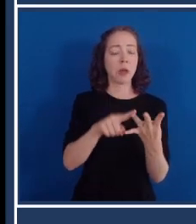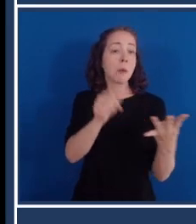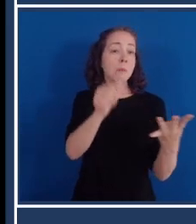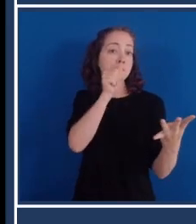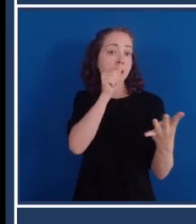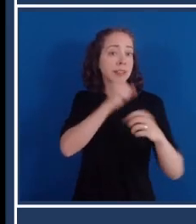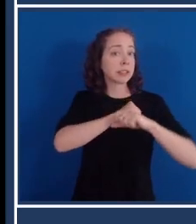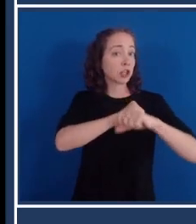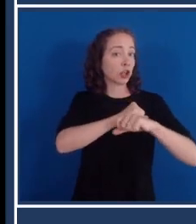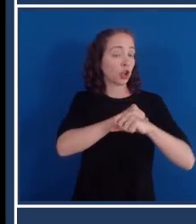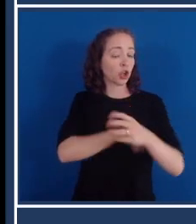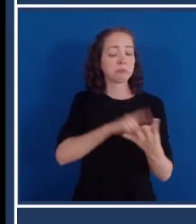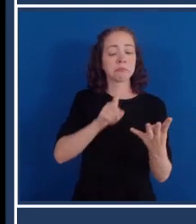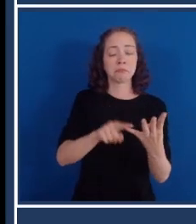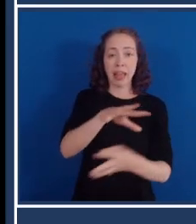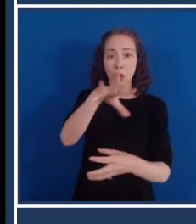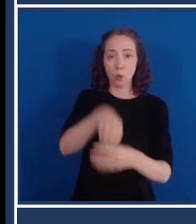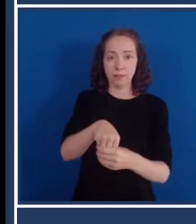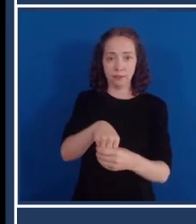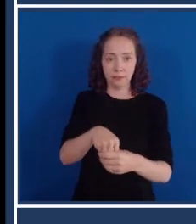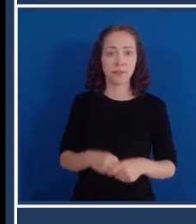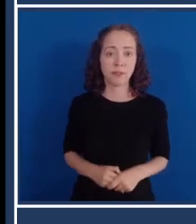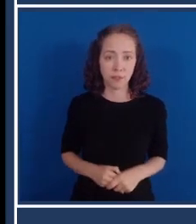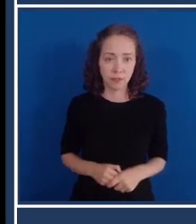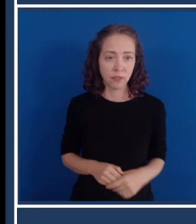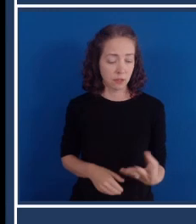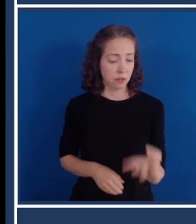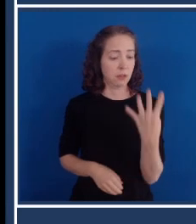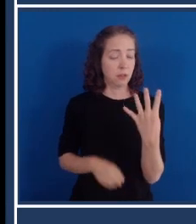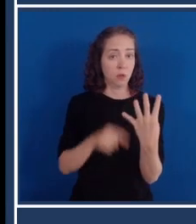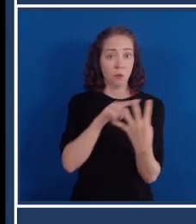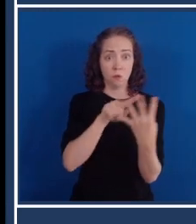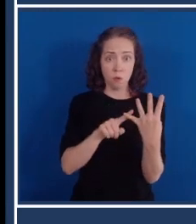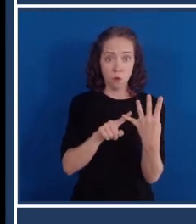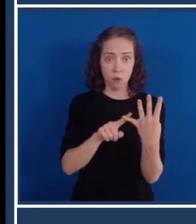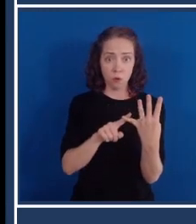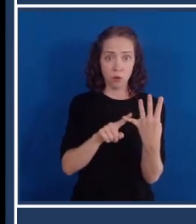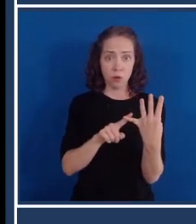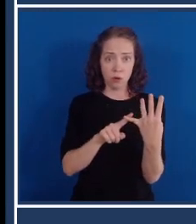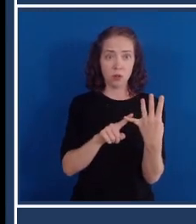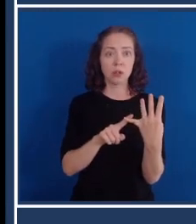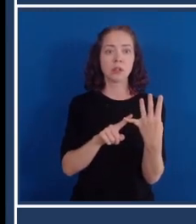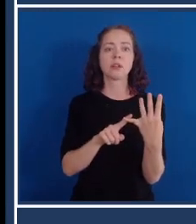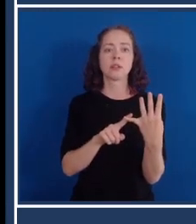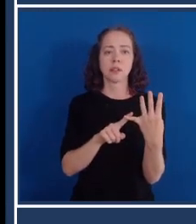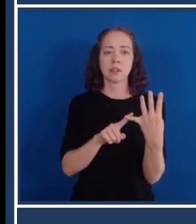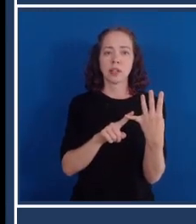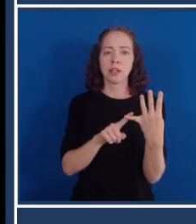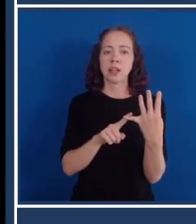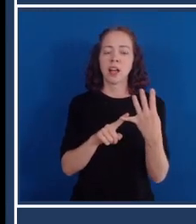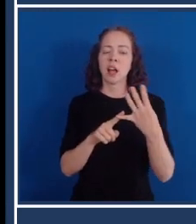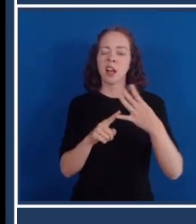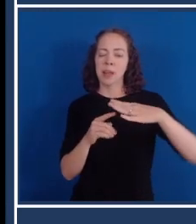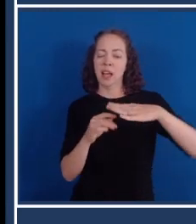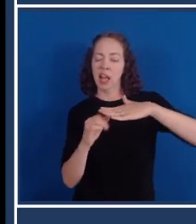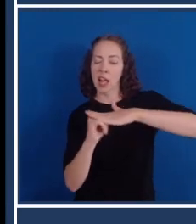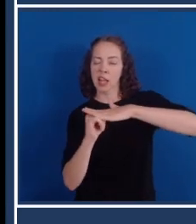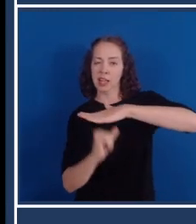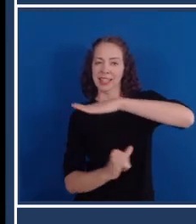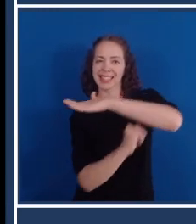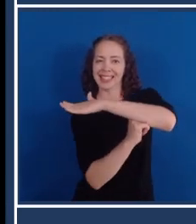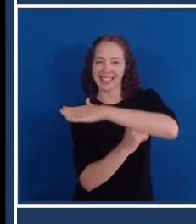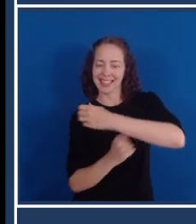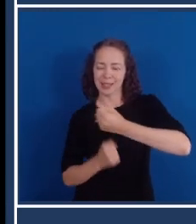and inclusive. And those 4 principles are supported by 2 foundational principles